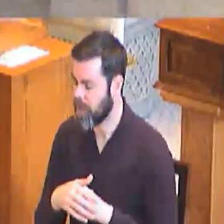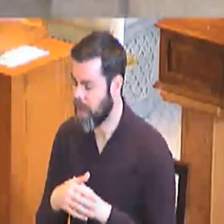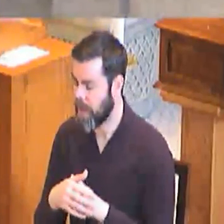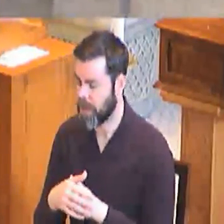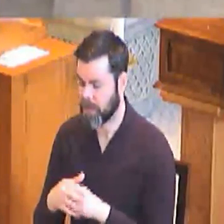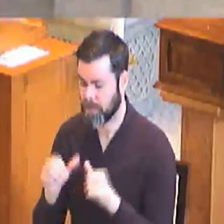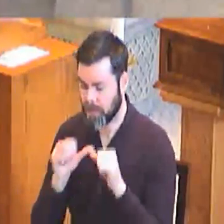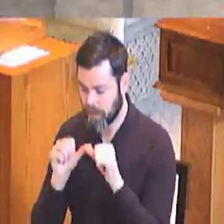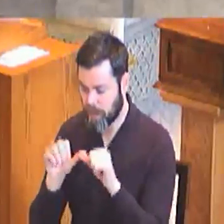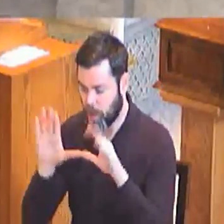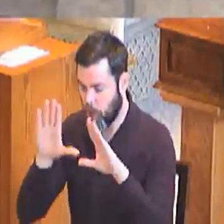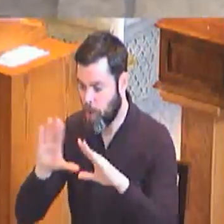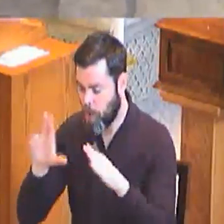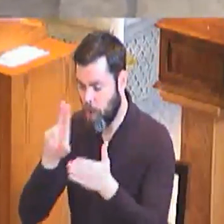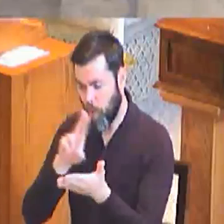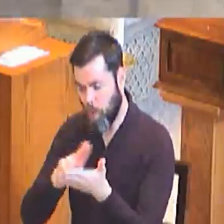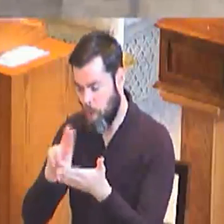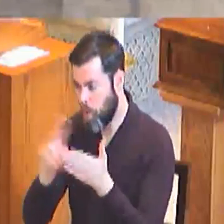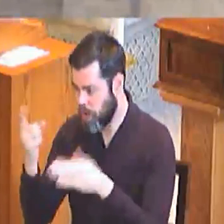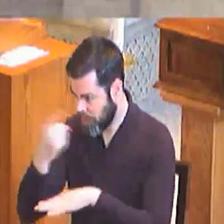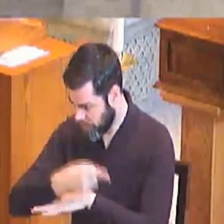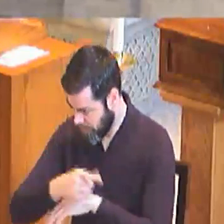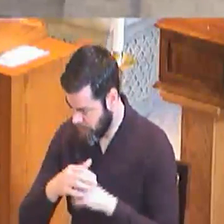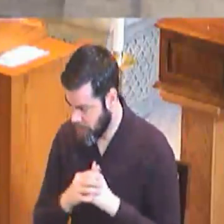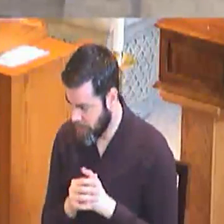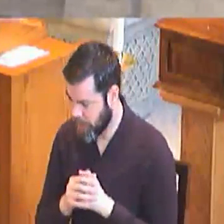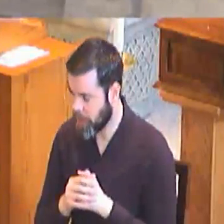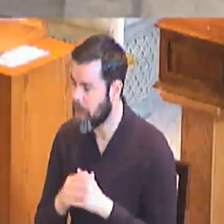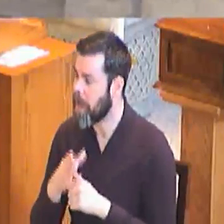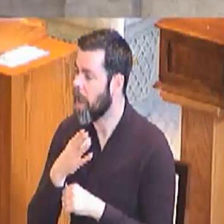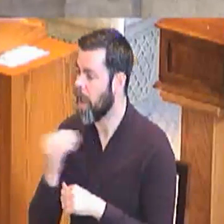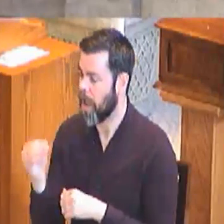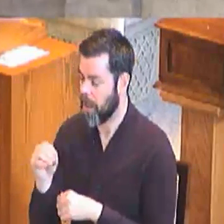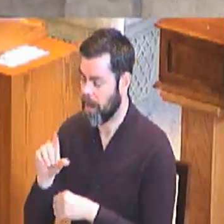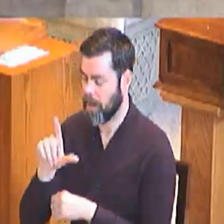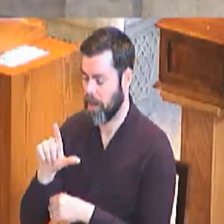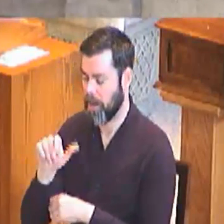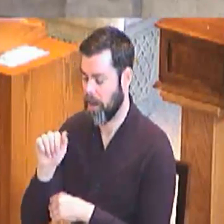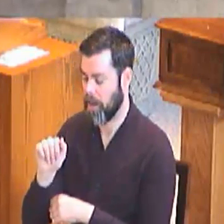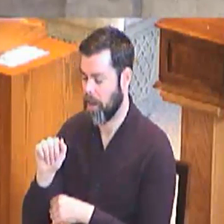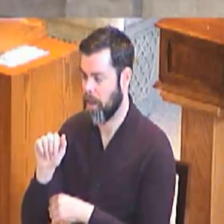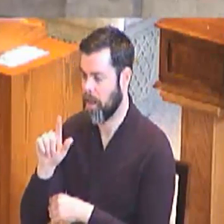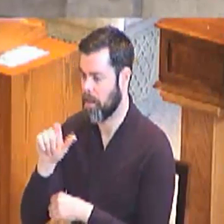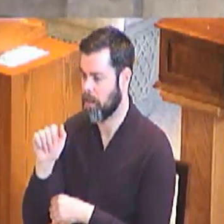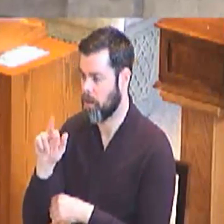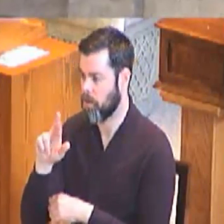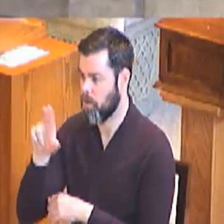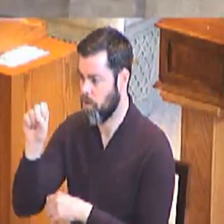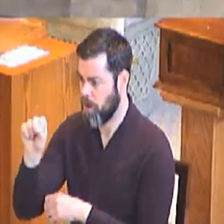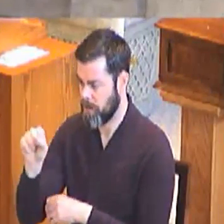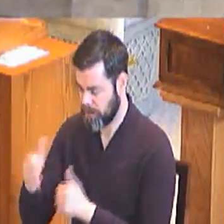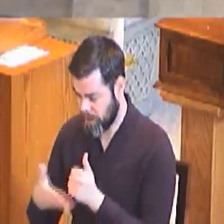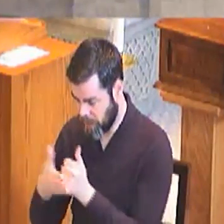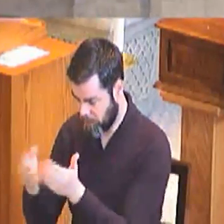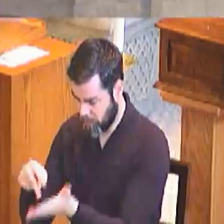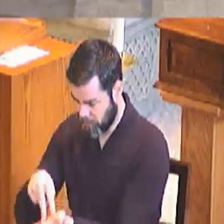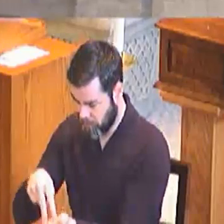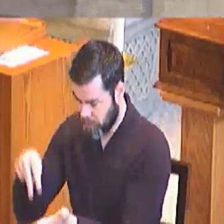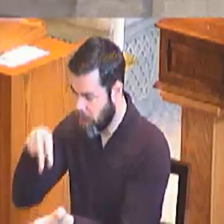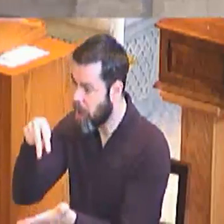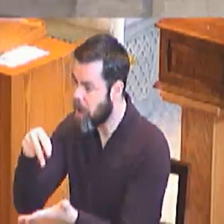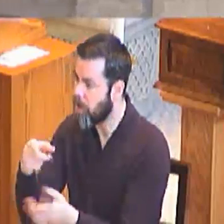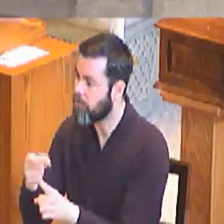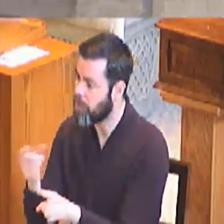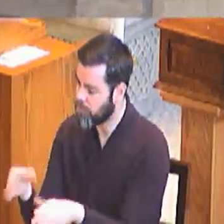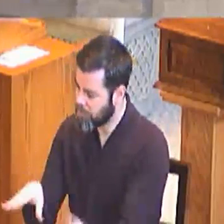he raised Lazarus from the dead. This was the miracle that sealed his fate as far as the Jewish authorities were